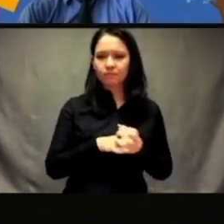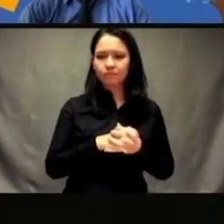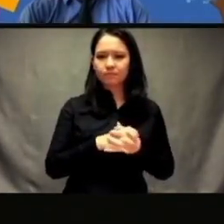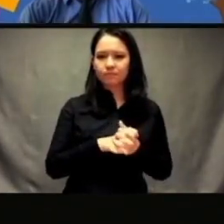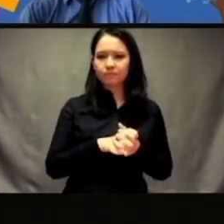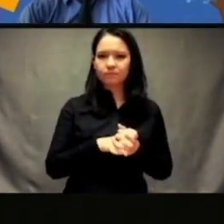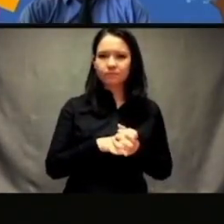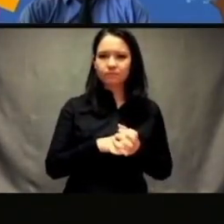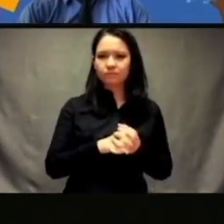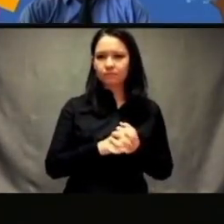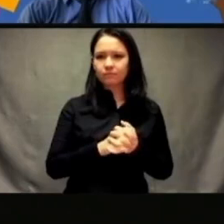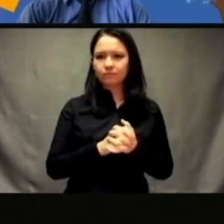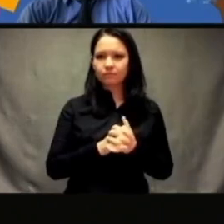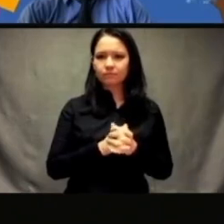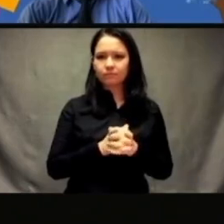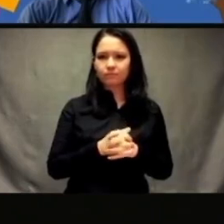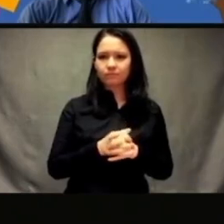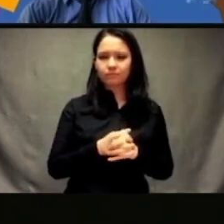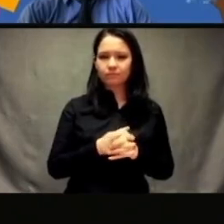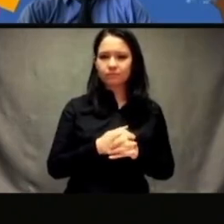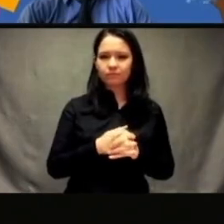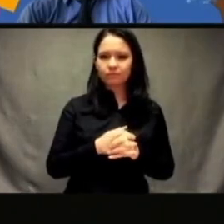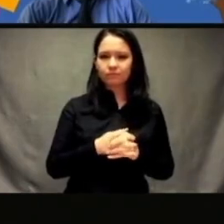Line, dinosaur.